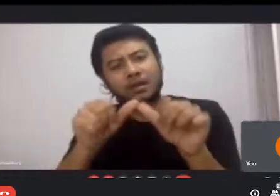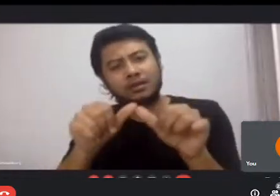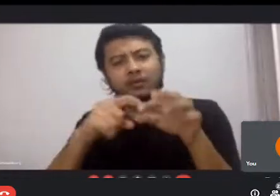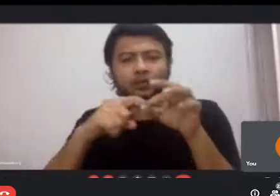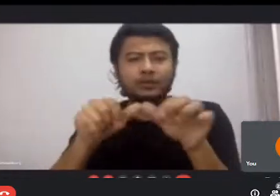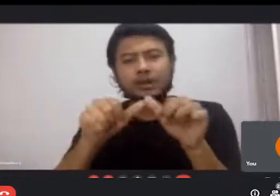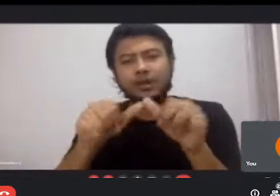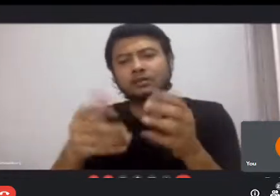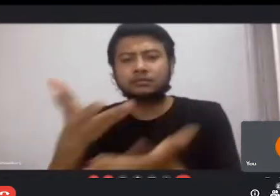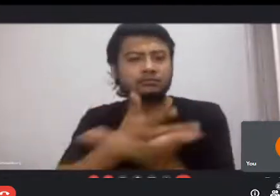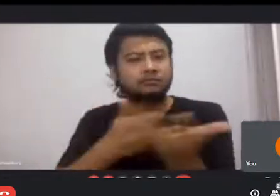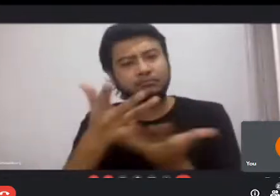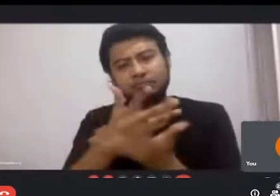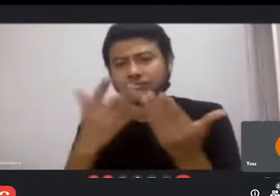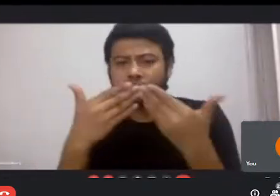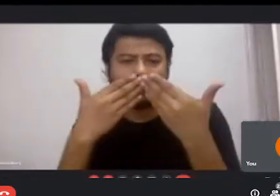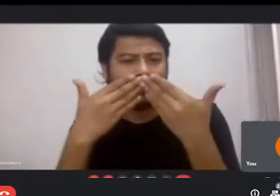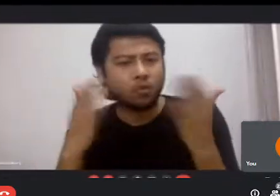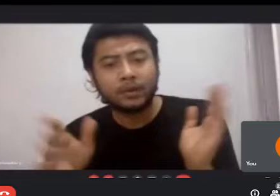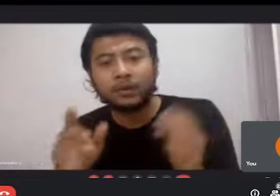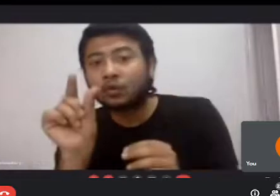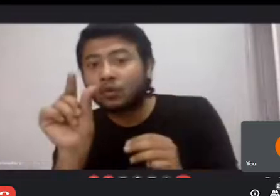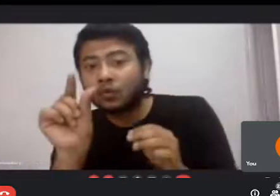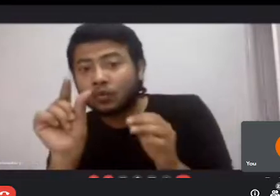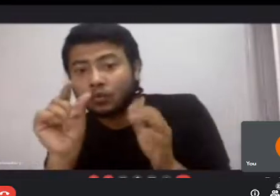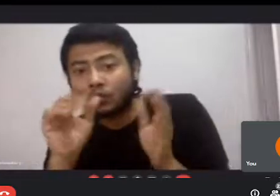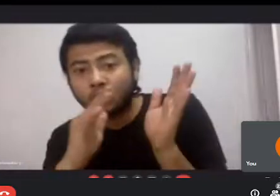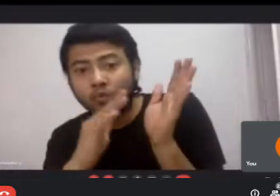would like to add any remark at the end.